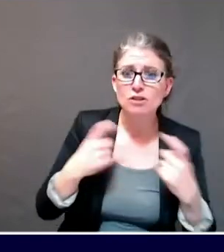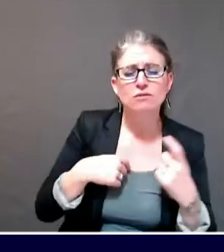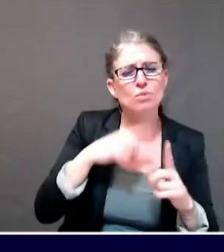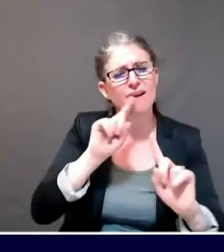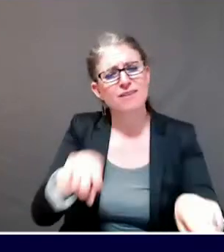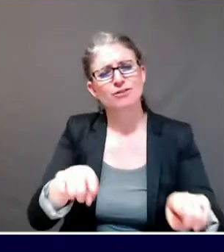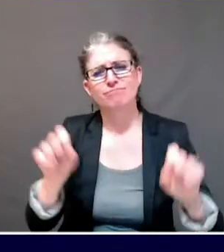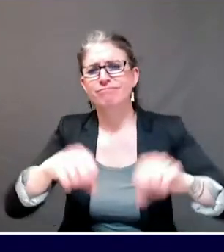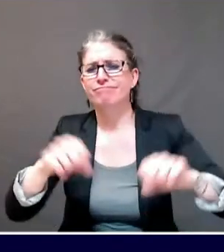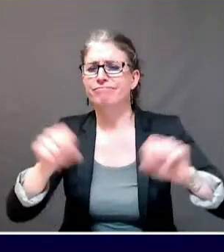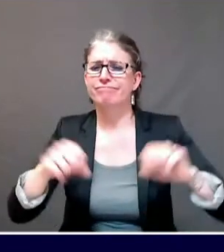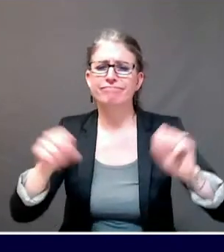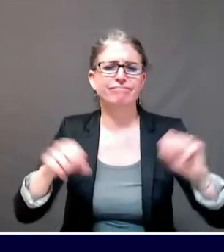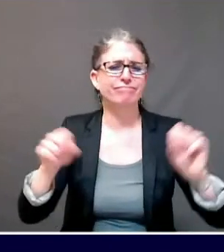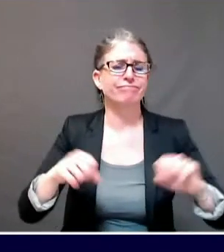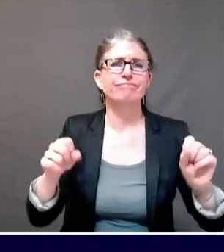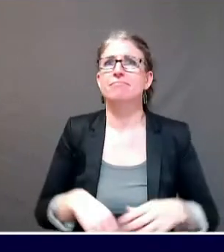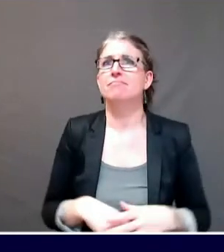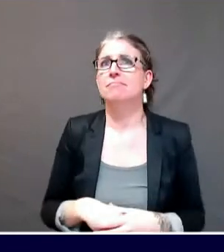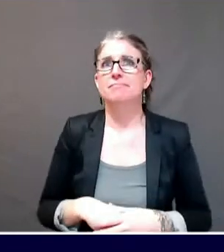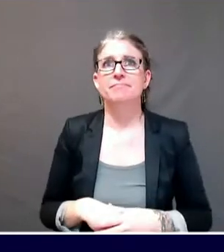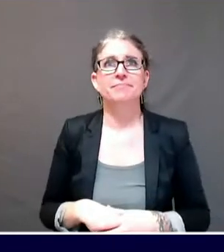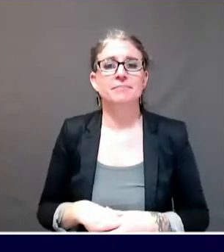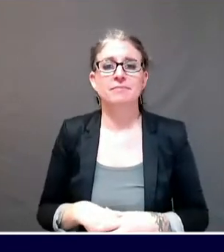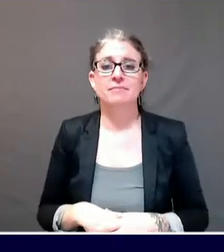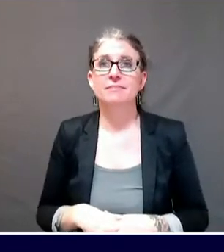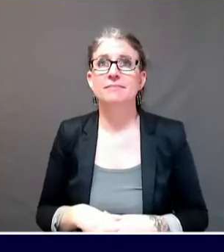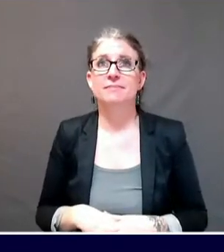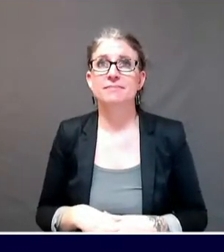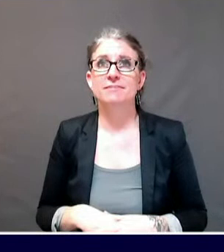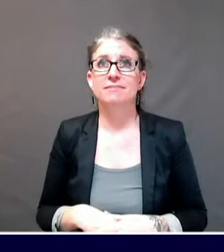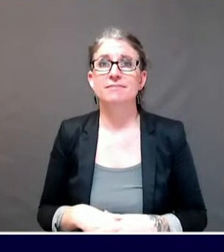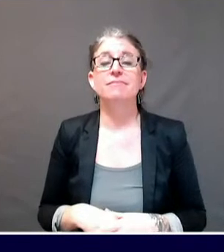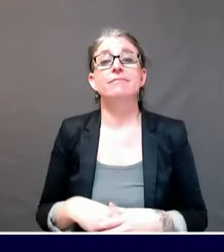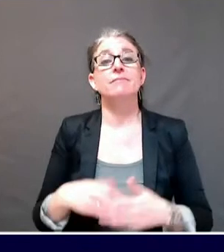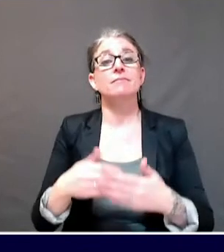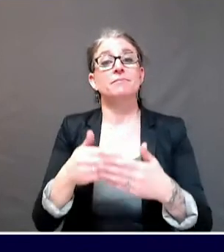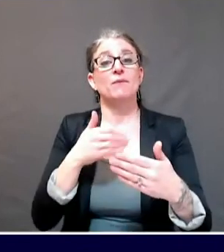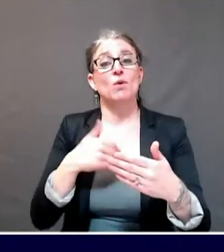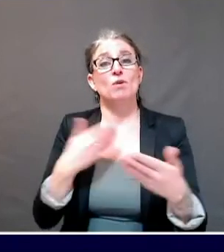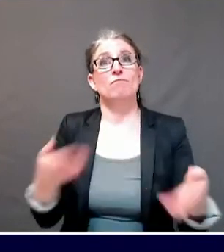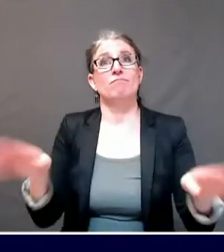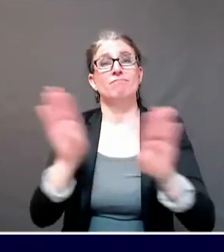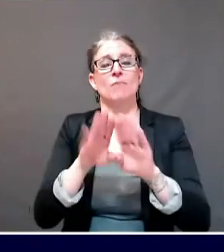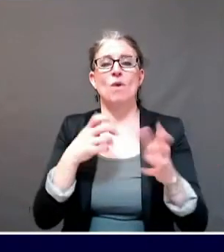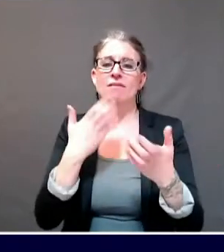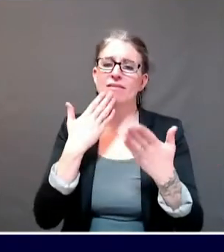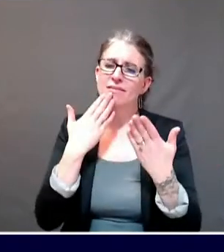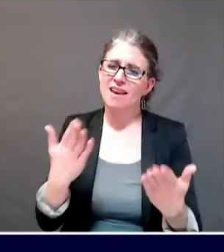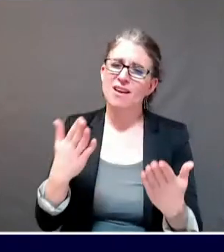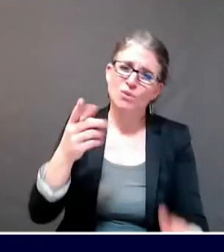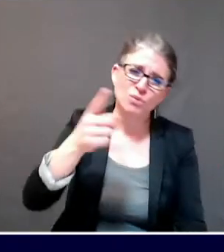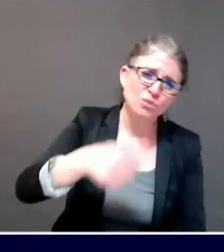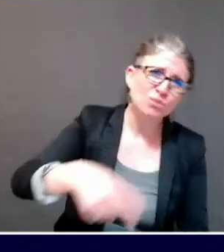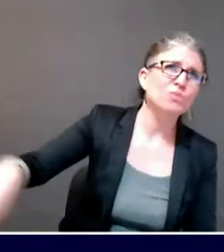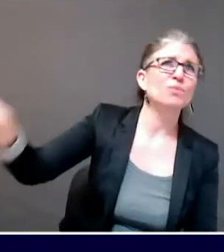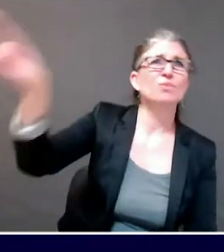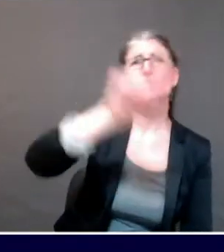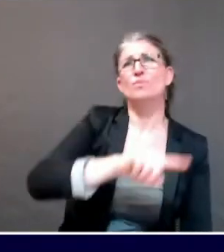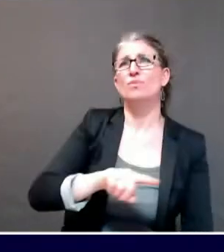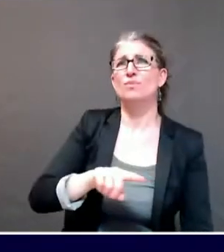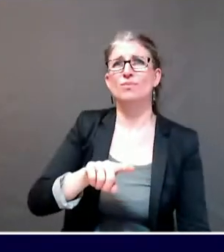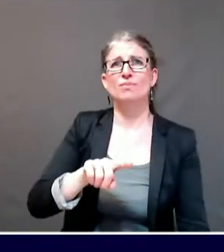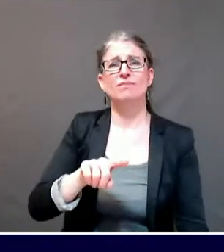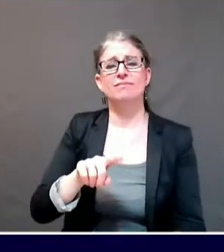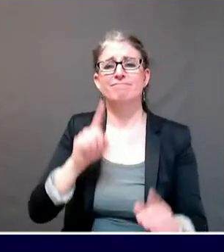for the afternoon, I'd like to take a moment again to thank all of you. Let us hope and wish that this year is